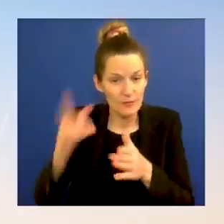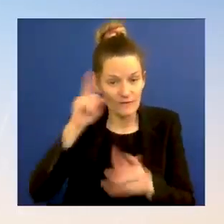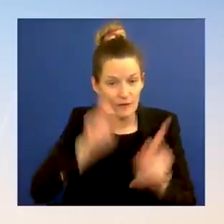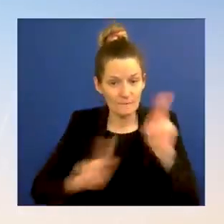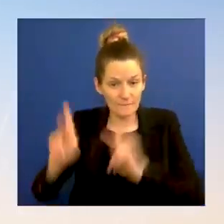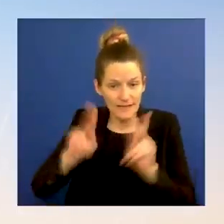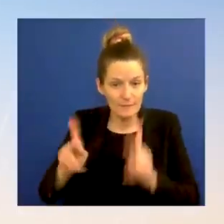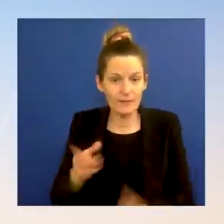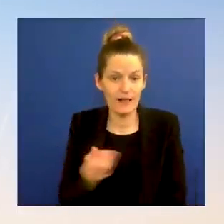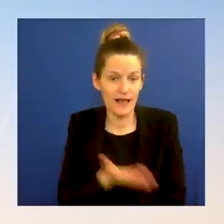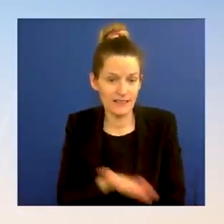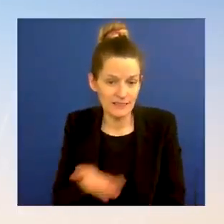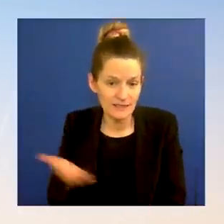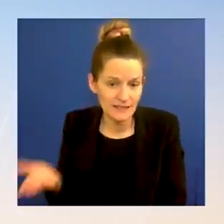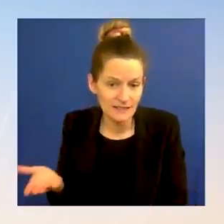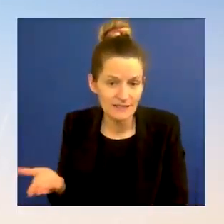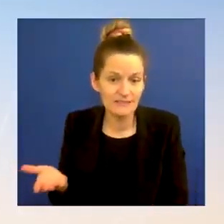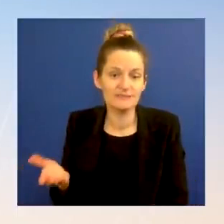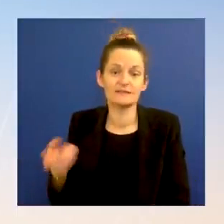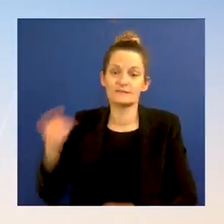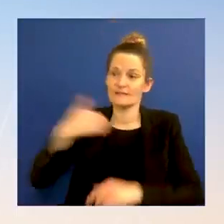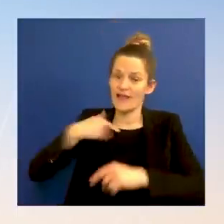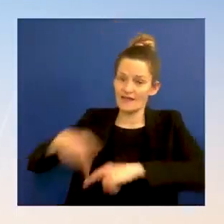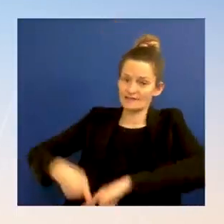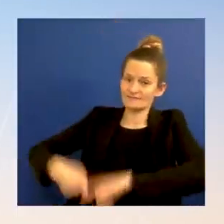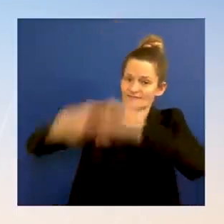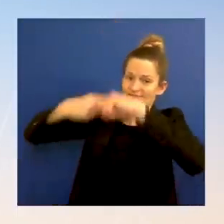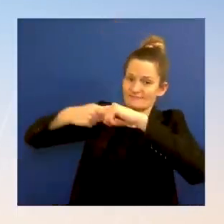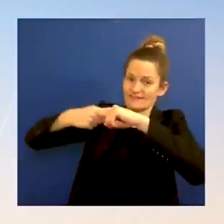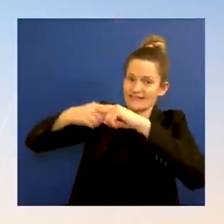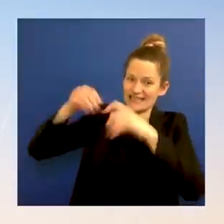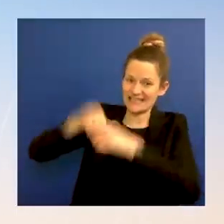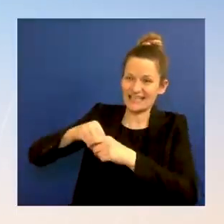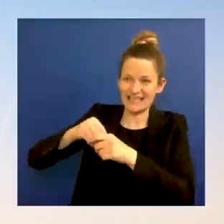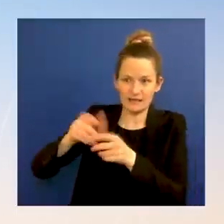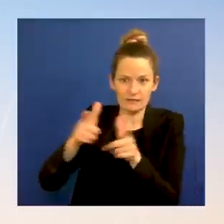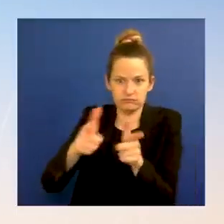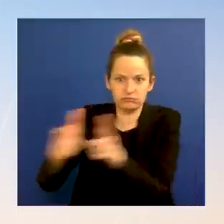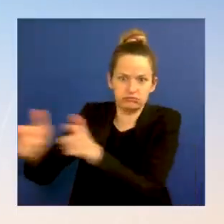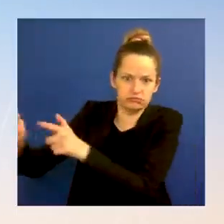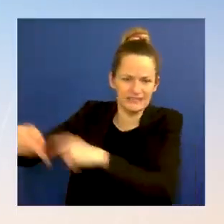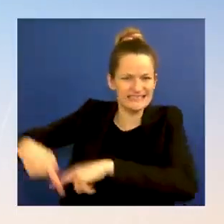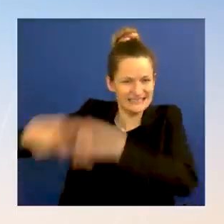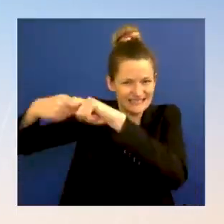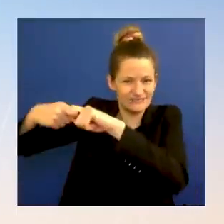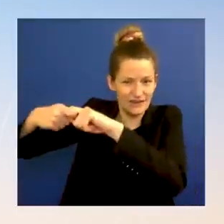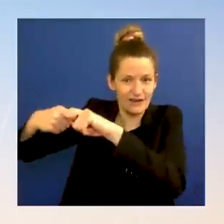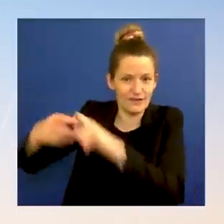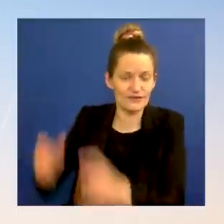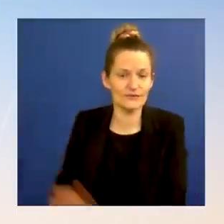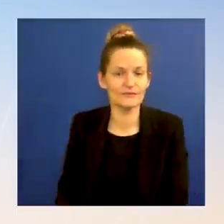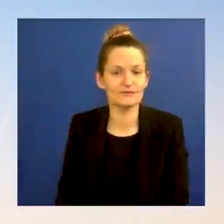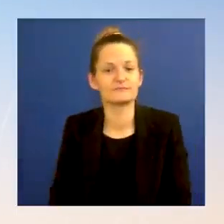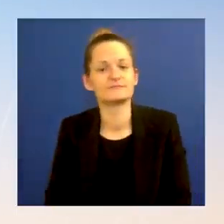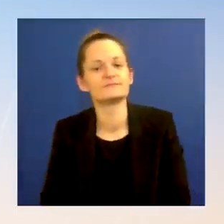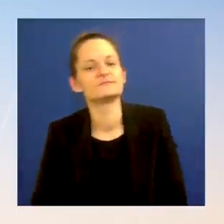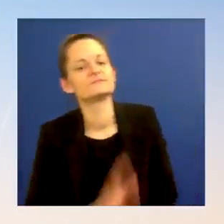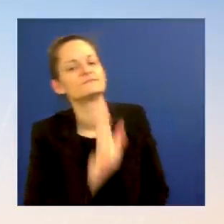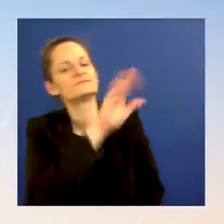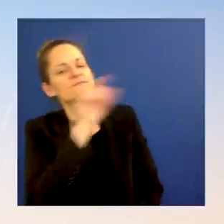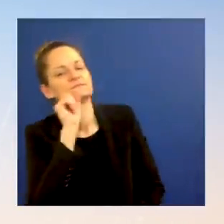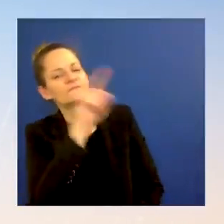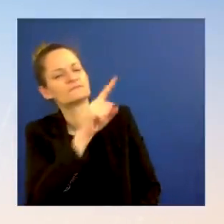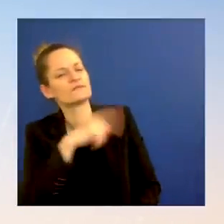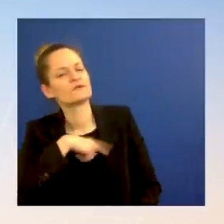foreign country or regime change. That is not the policy of the United States. Quick question on the Iran talks. There was a British diplomat that tweeted this morning that